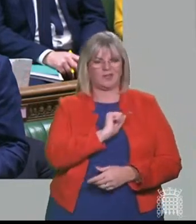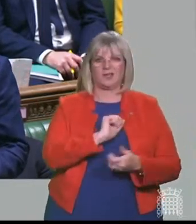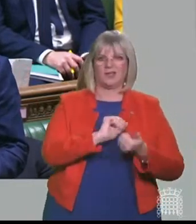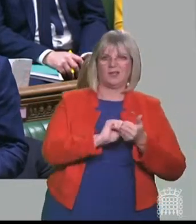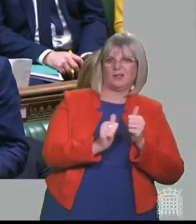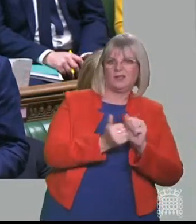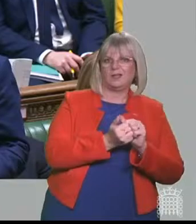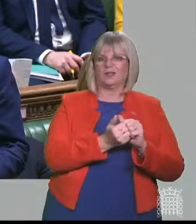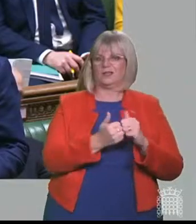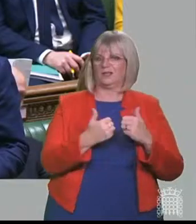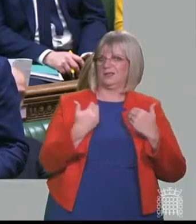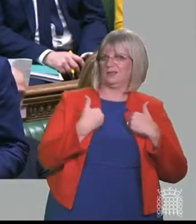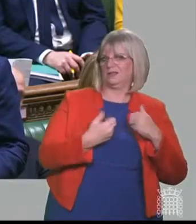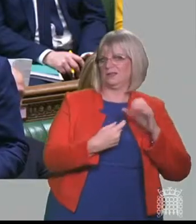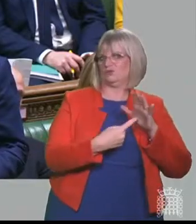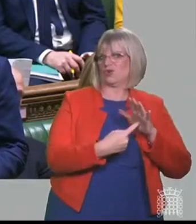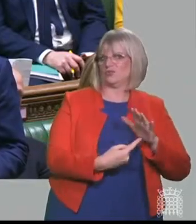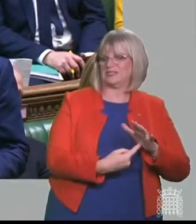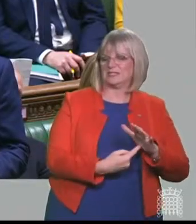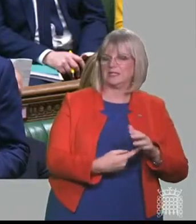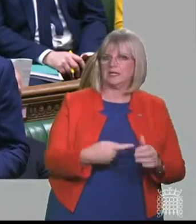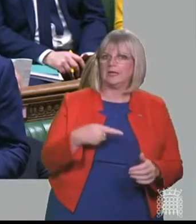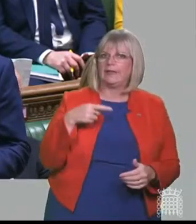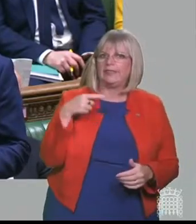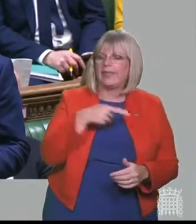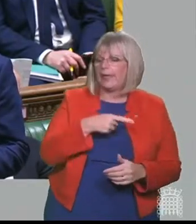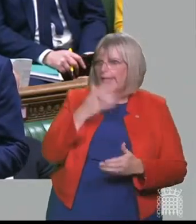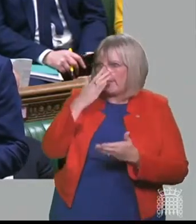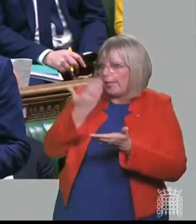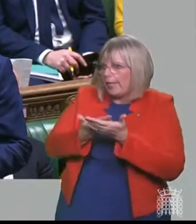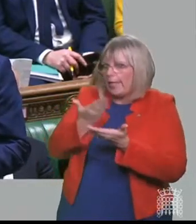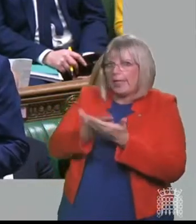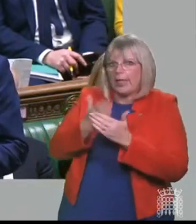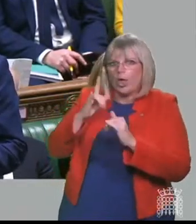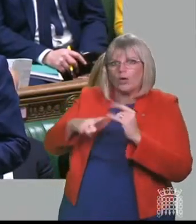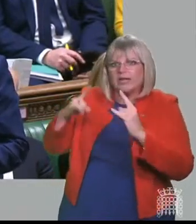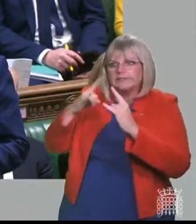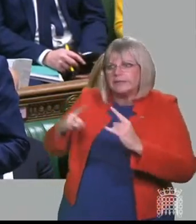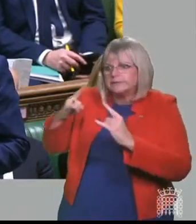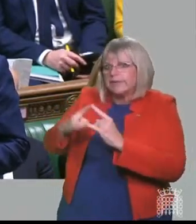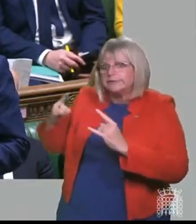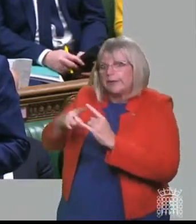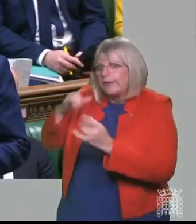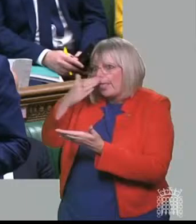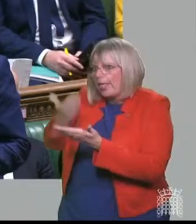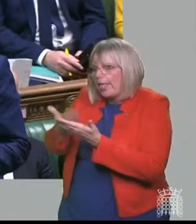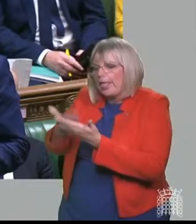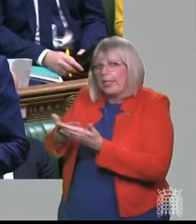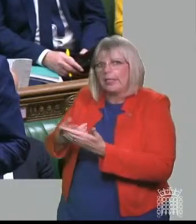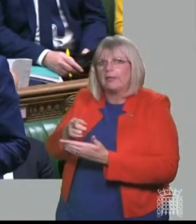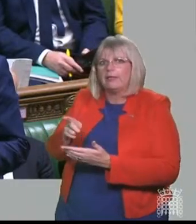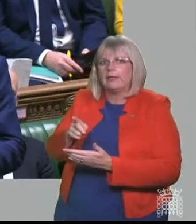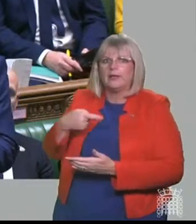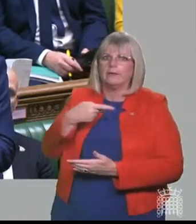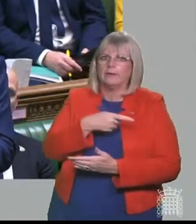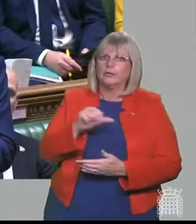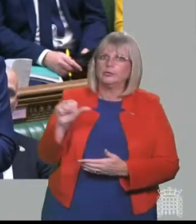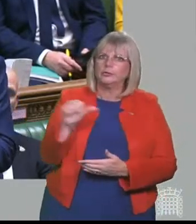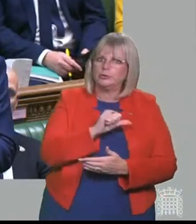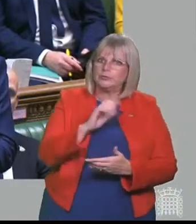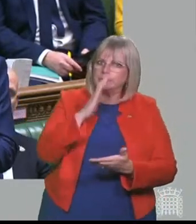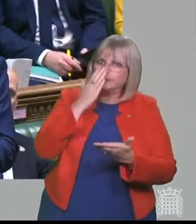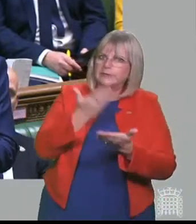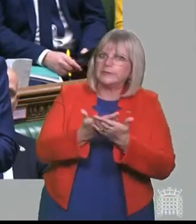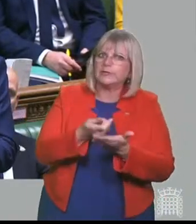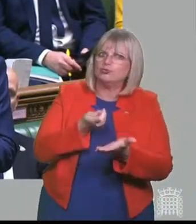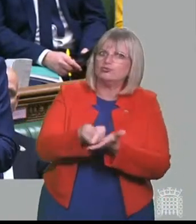fixated on tents when they should be worried about rents? They have little to offer Scotland. Our route out the chaos that Westminster